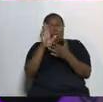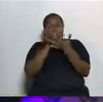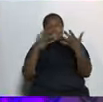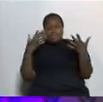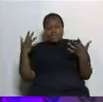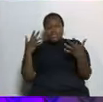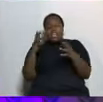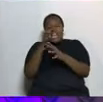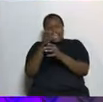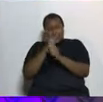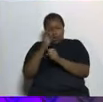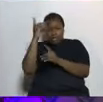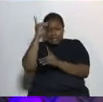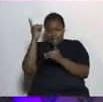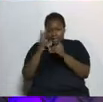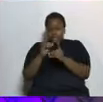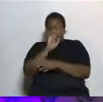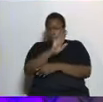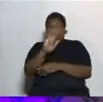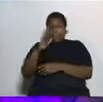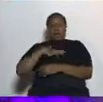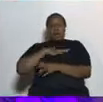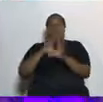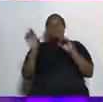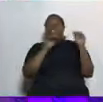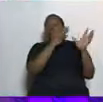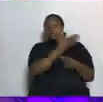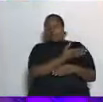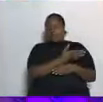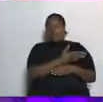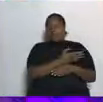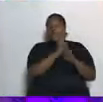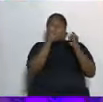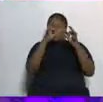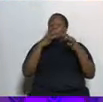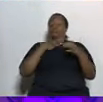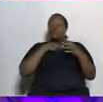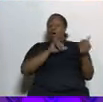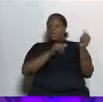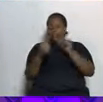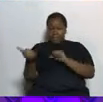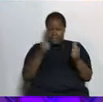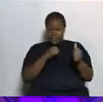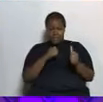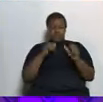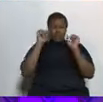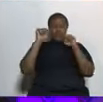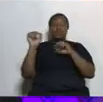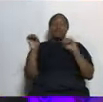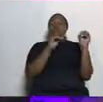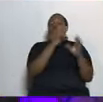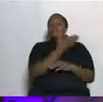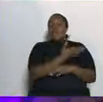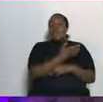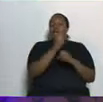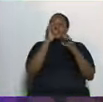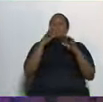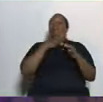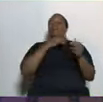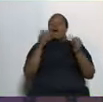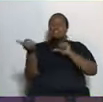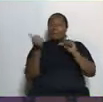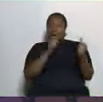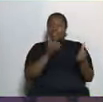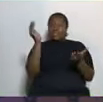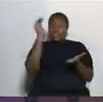you back for a decision, you come. And if you want to be baptized, you come. If you want to be rebaptized,